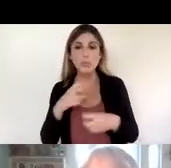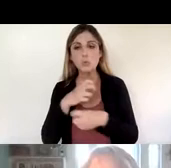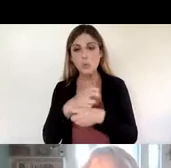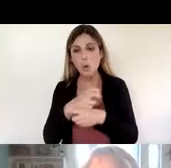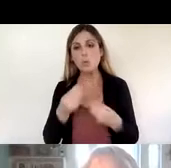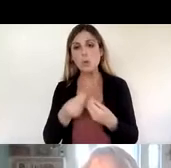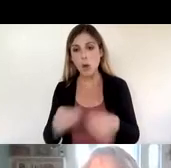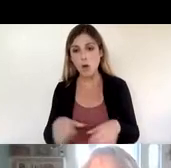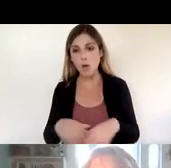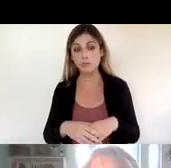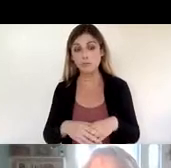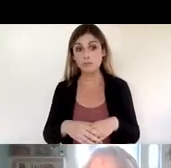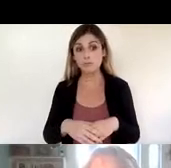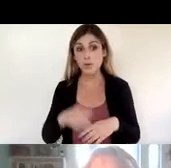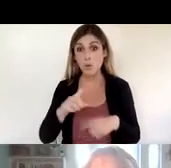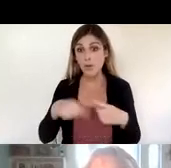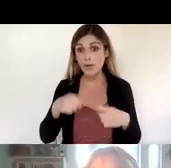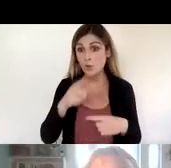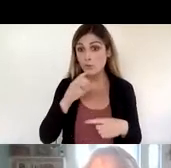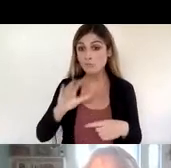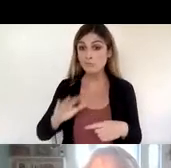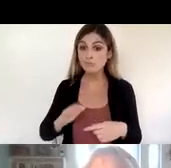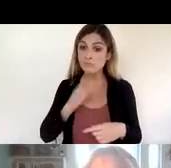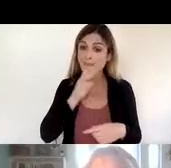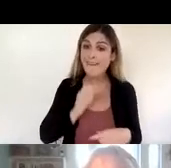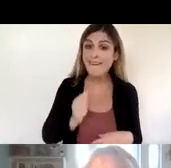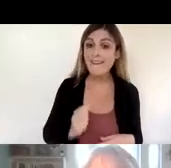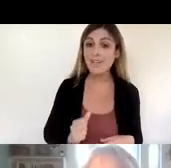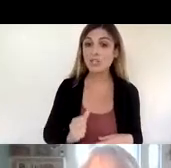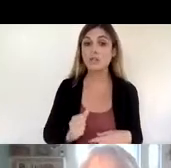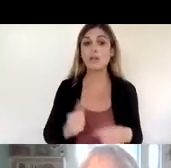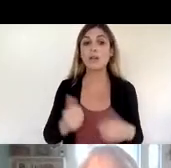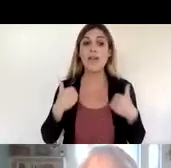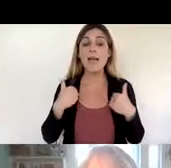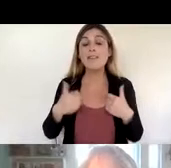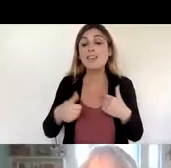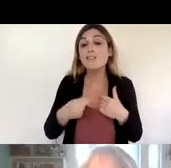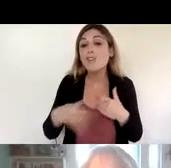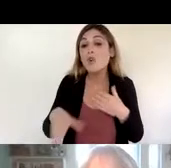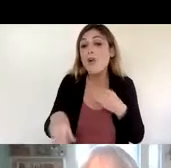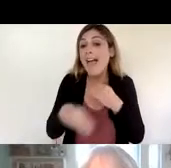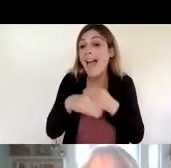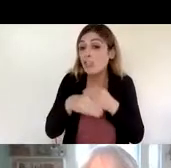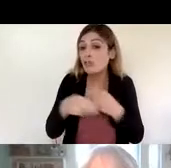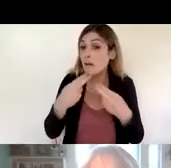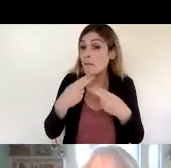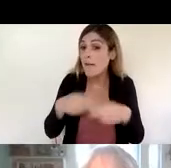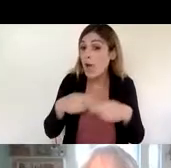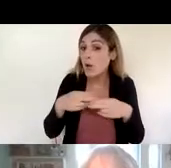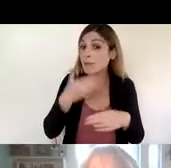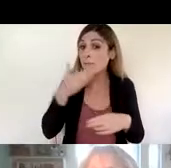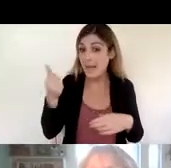age, especially, carrying a few extra pounds on your body is better for bone health than having a very low